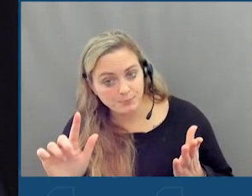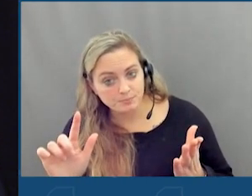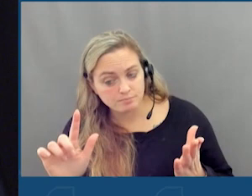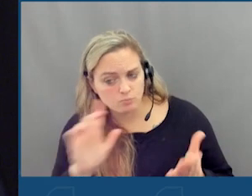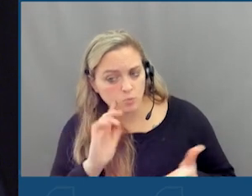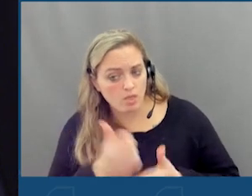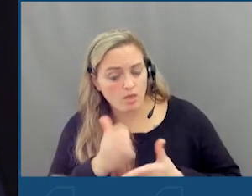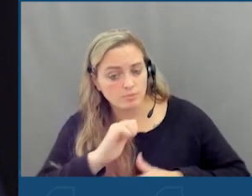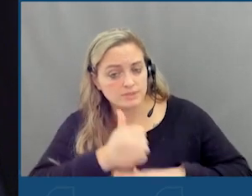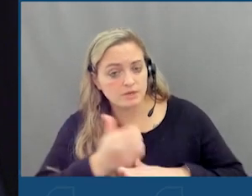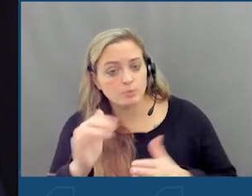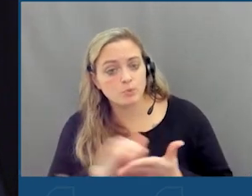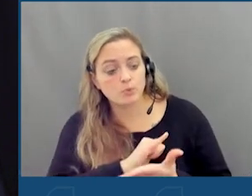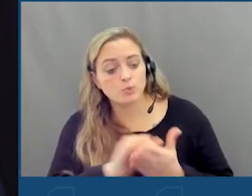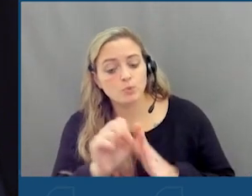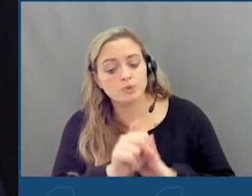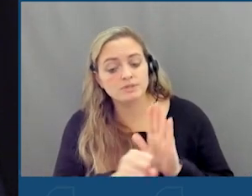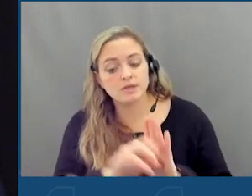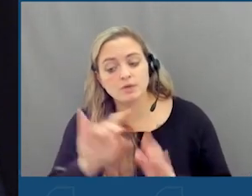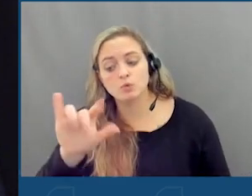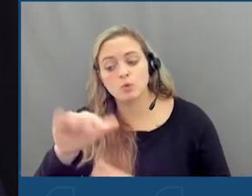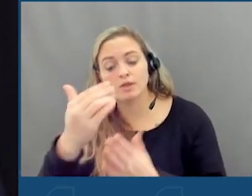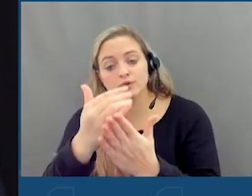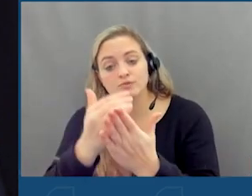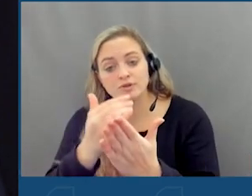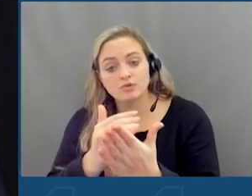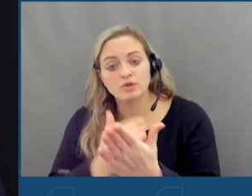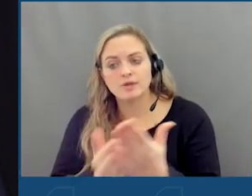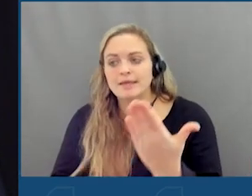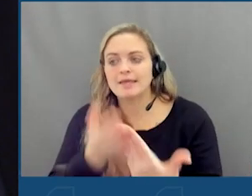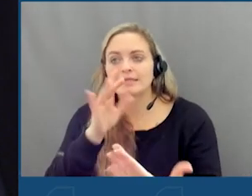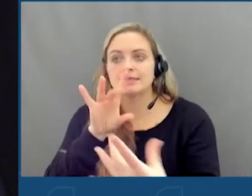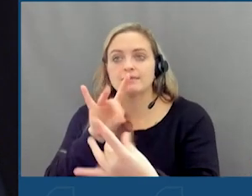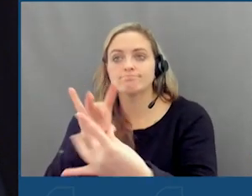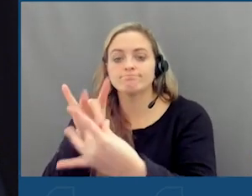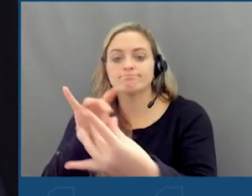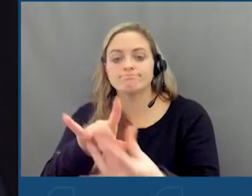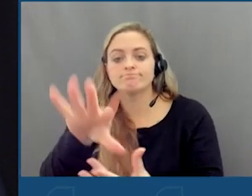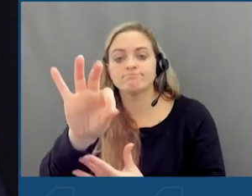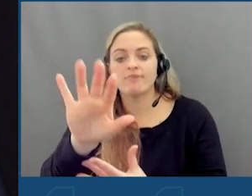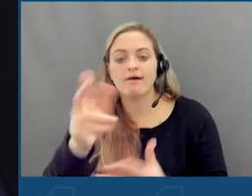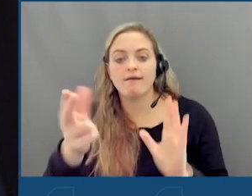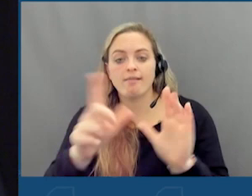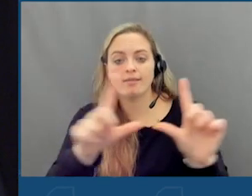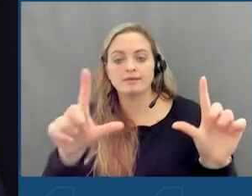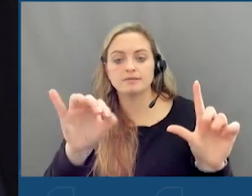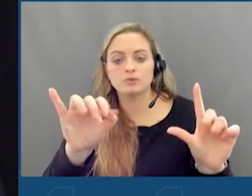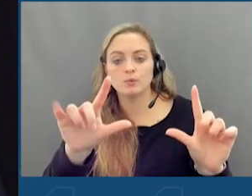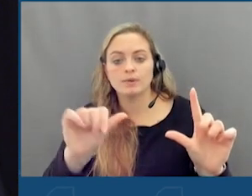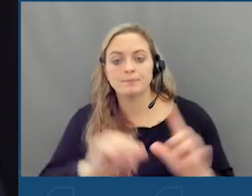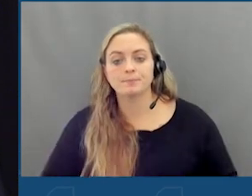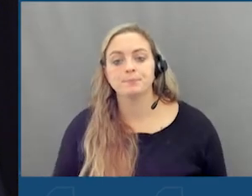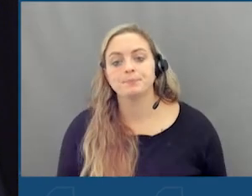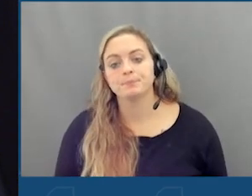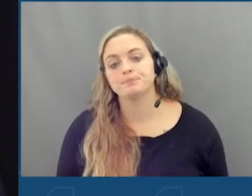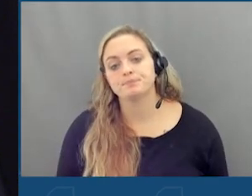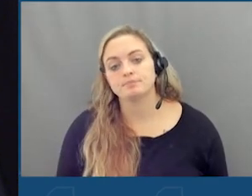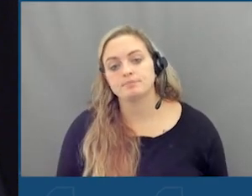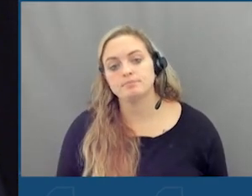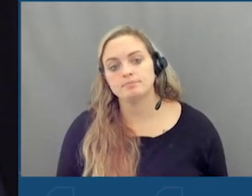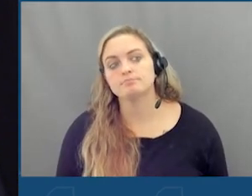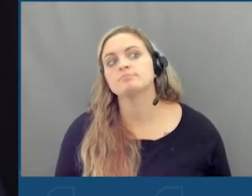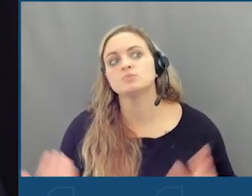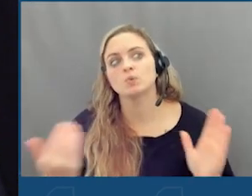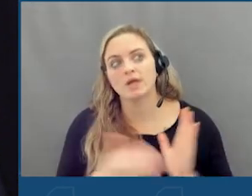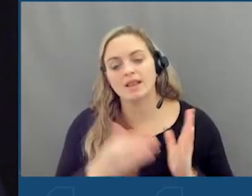create the New York State Doula Directory to connect New Yorkers with licensed doulas. And I want to again